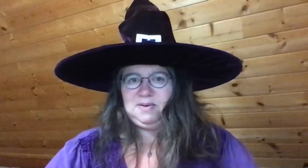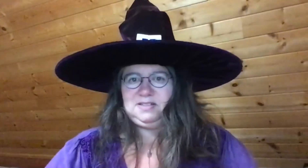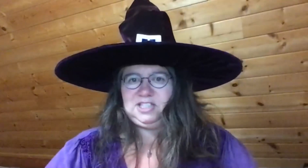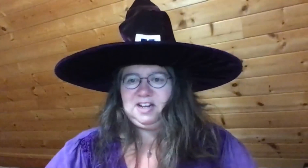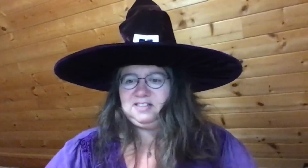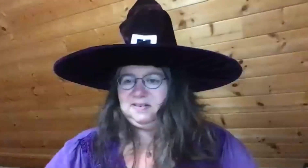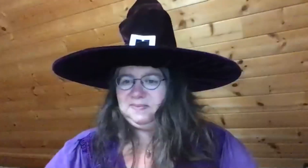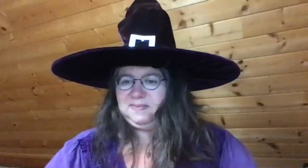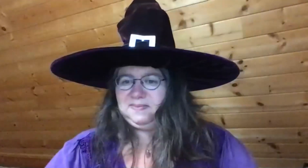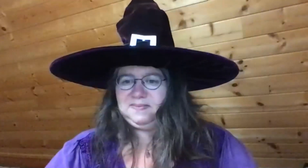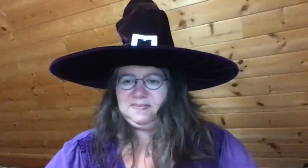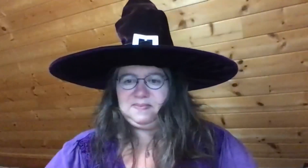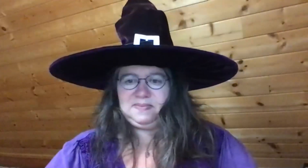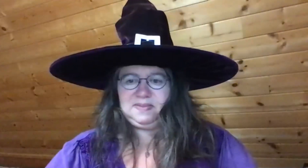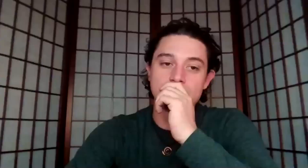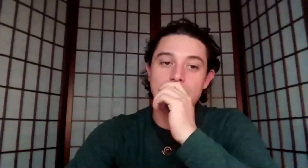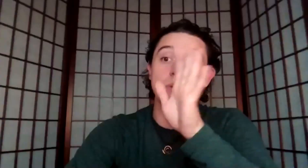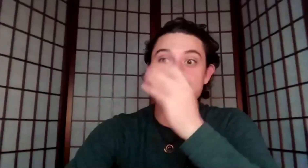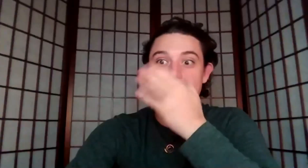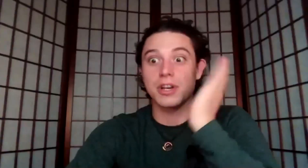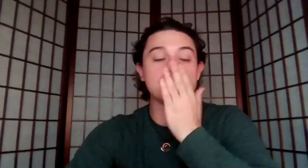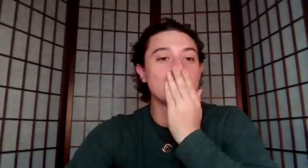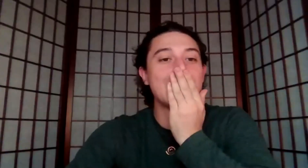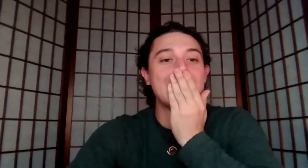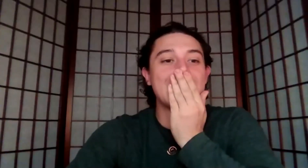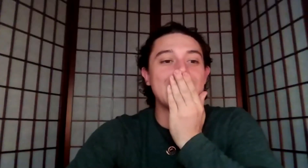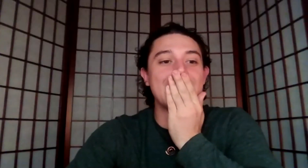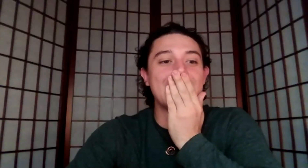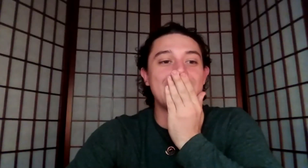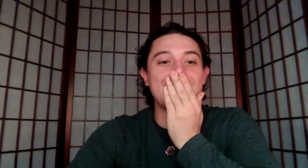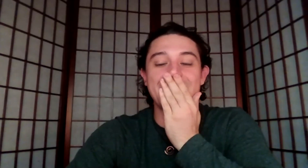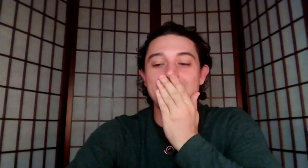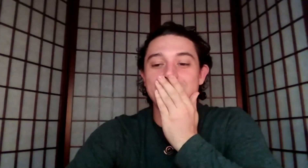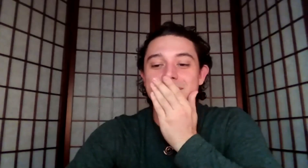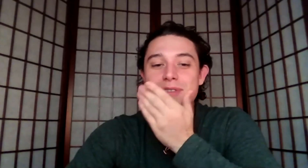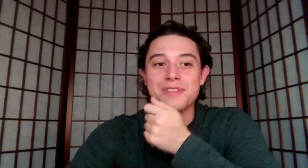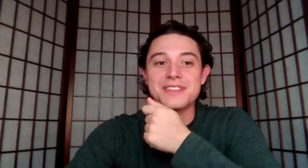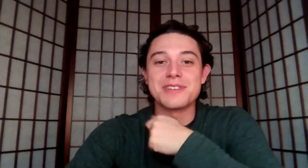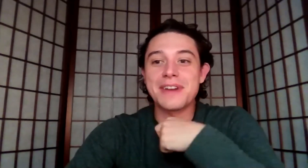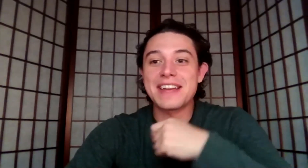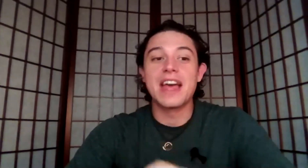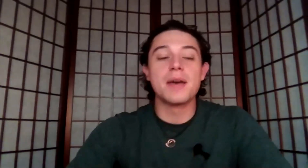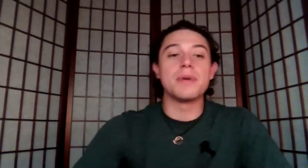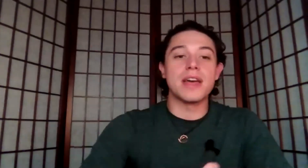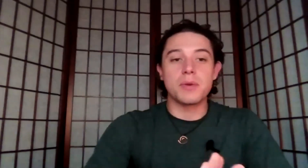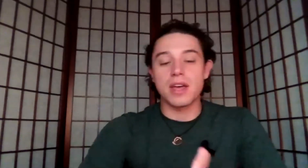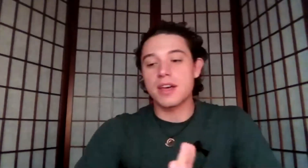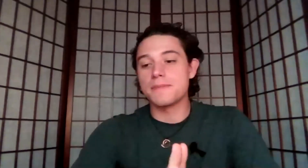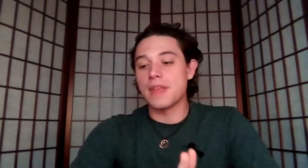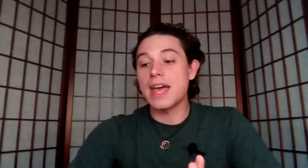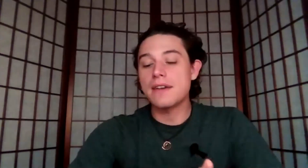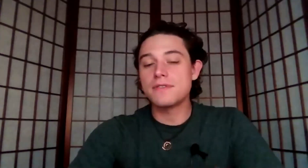Same as always or changed? So I will talk, sorry. Great. Totally forgot to raise my hand. But